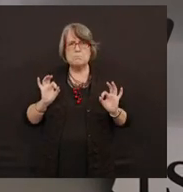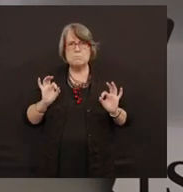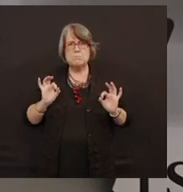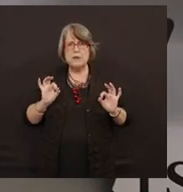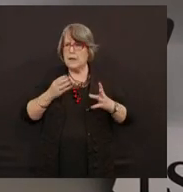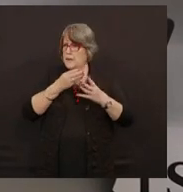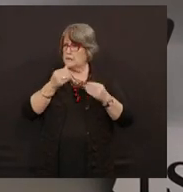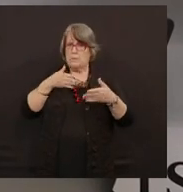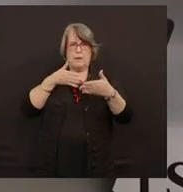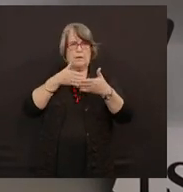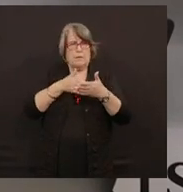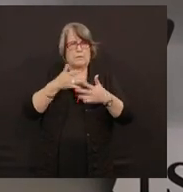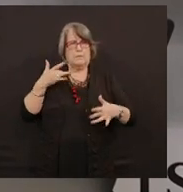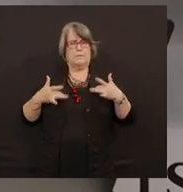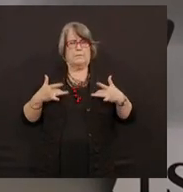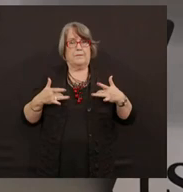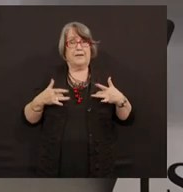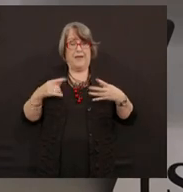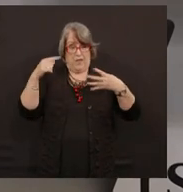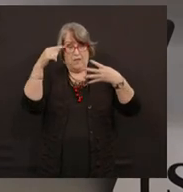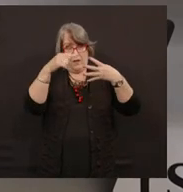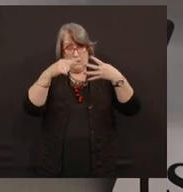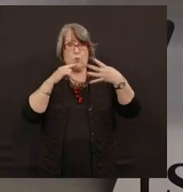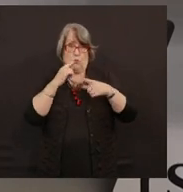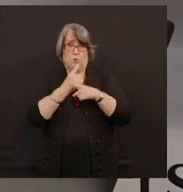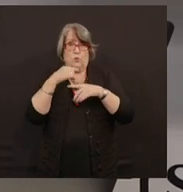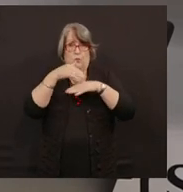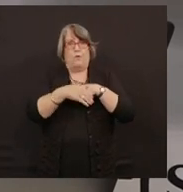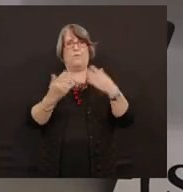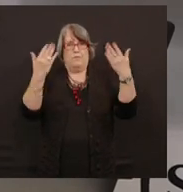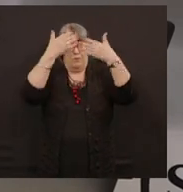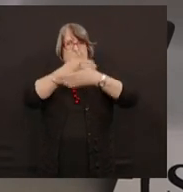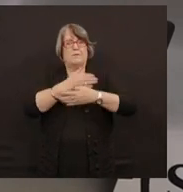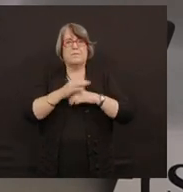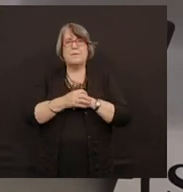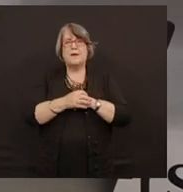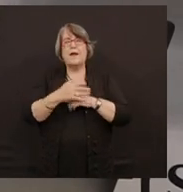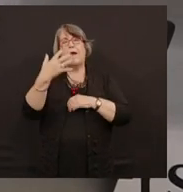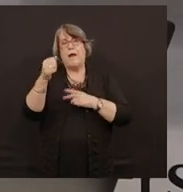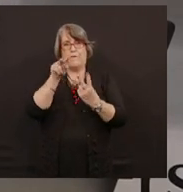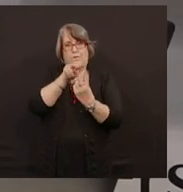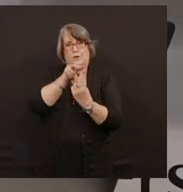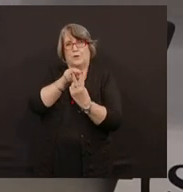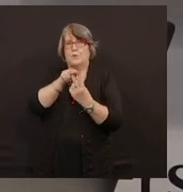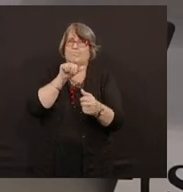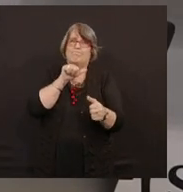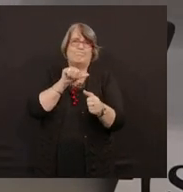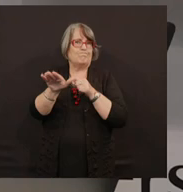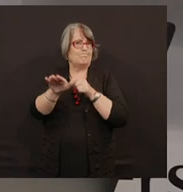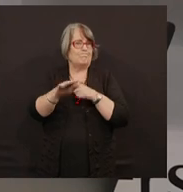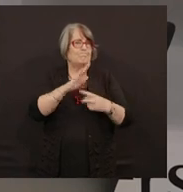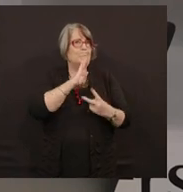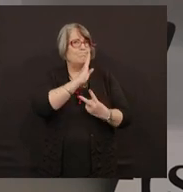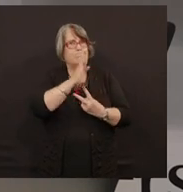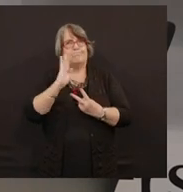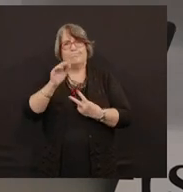that limits your life? These are the things that we're going to be talking about tonight. And we have two really excellent